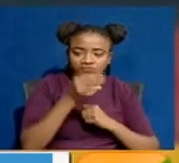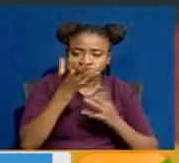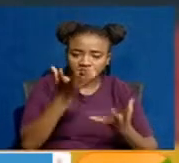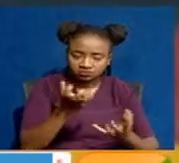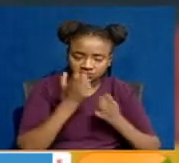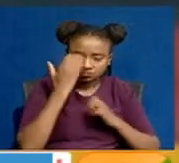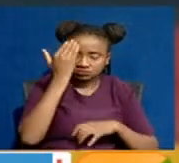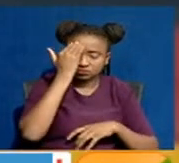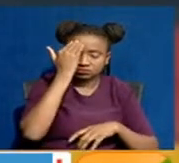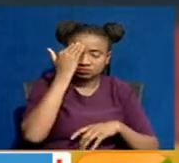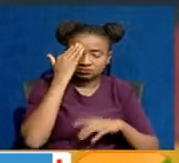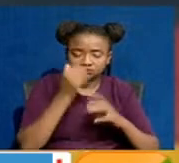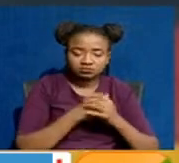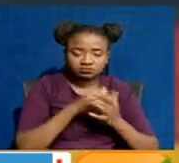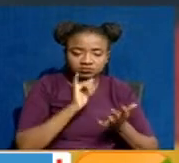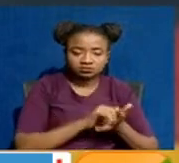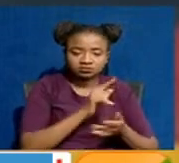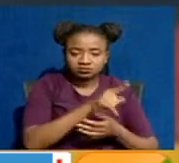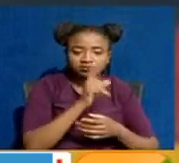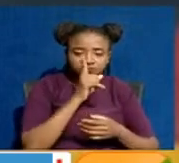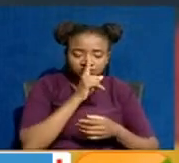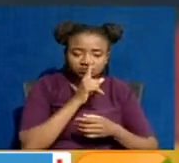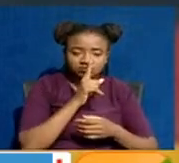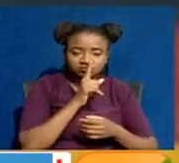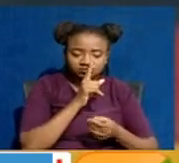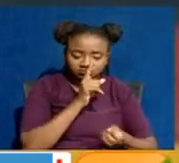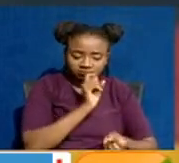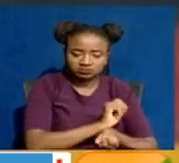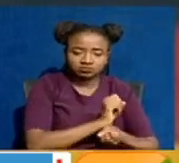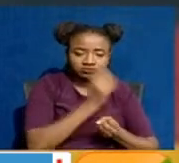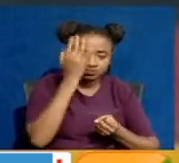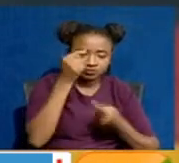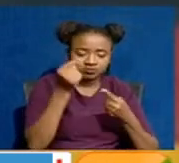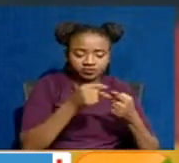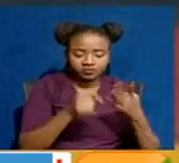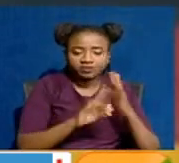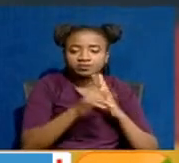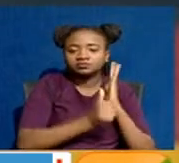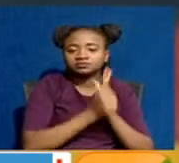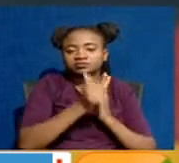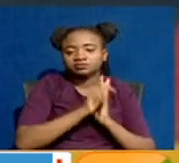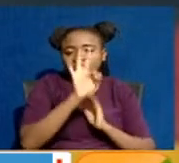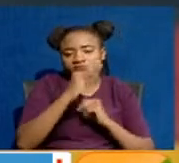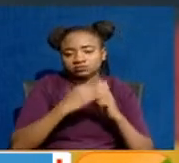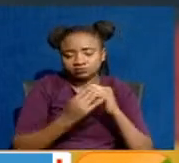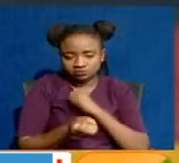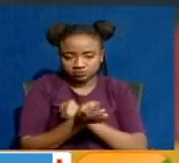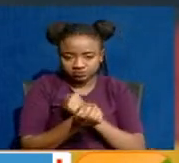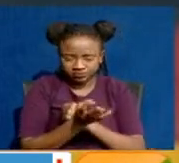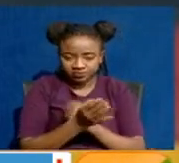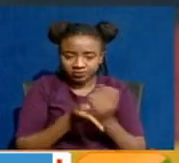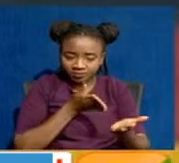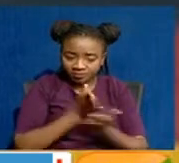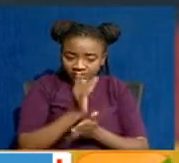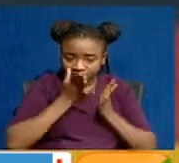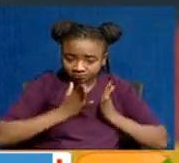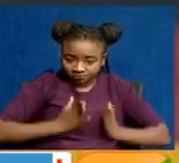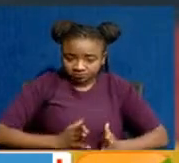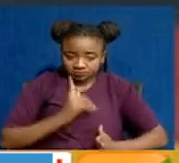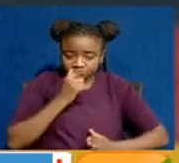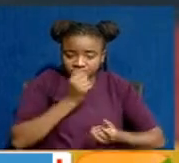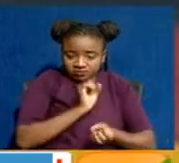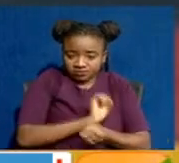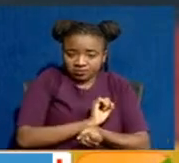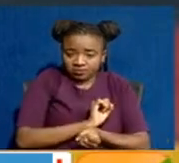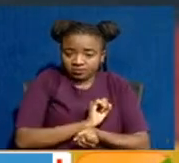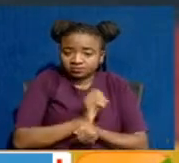being arrested. So we'll talk about Article 49 of the Constitution of Kenya that actually speaks to the question of the rights of an arrested person. A person needs to be